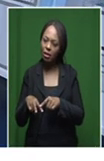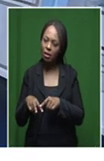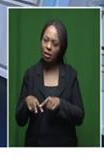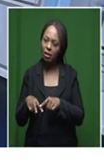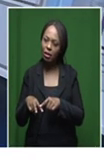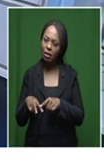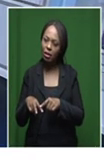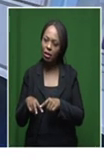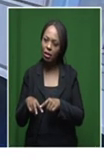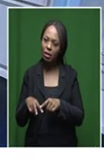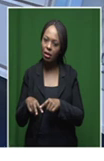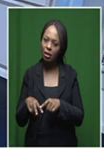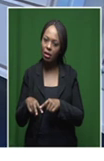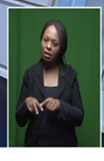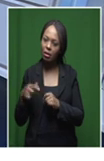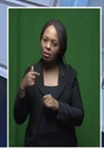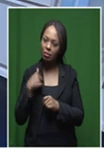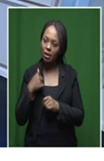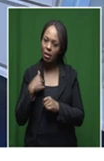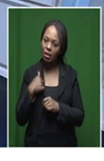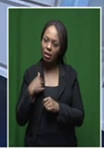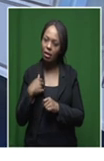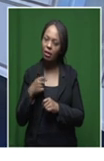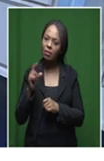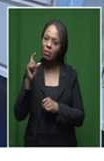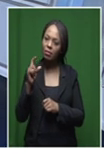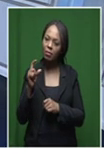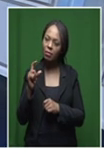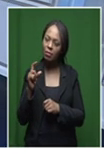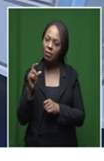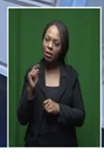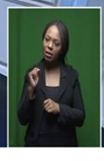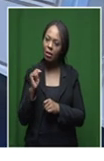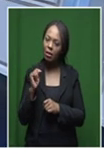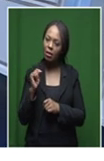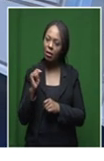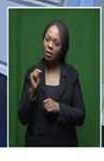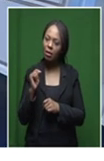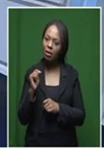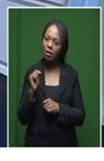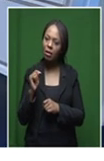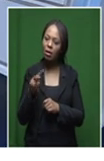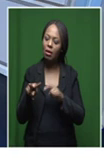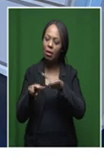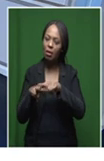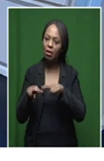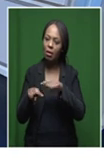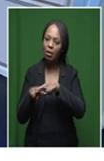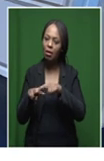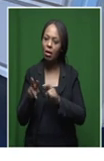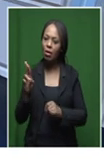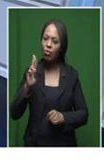I have the vaccination. Okay. And my right leg, the vein is pushing out, and